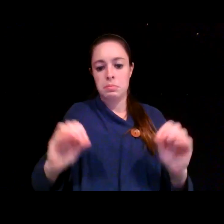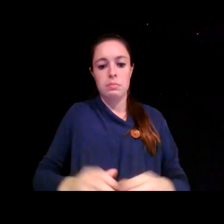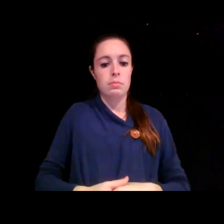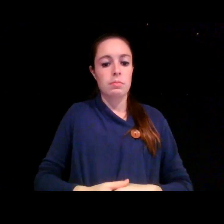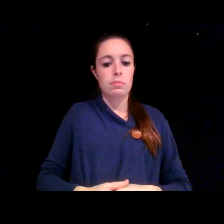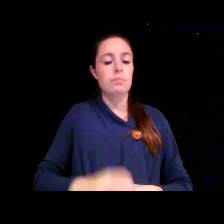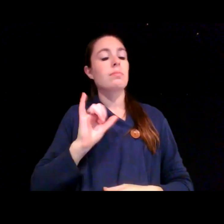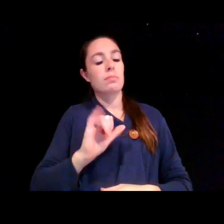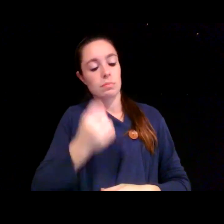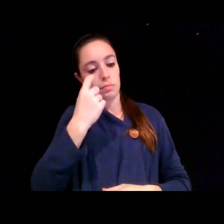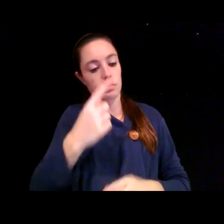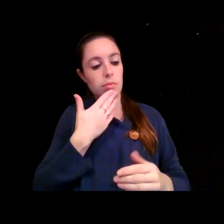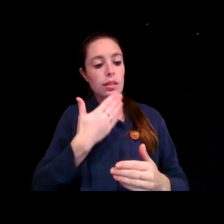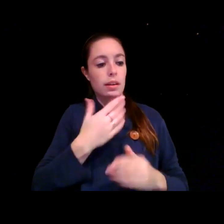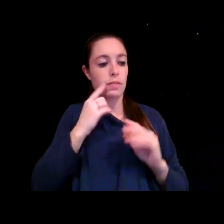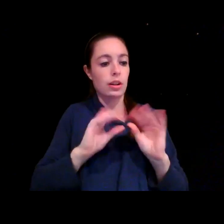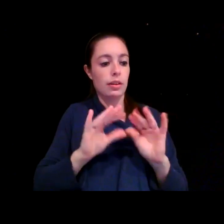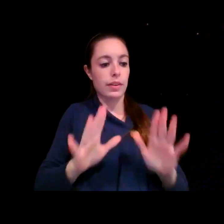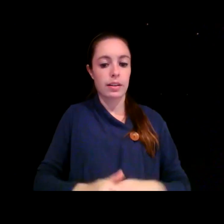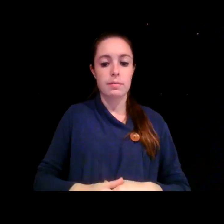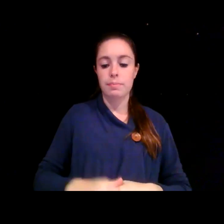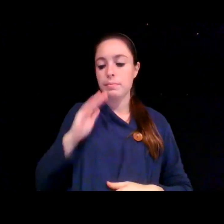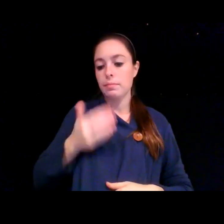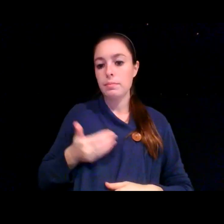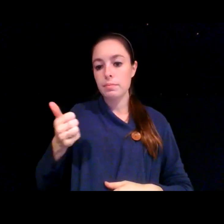Okay, thank you very much. You're welcome.